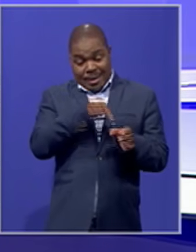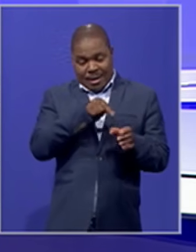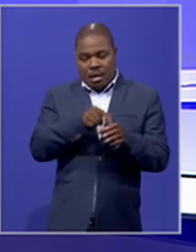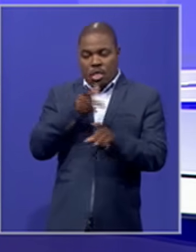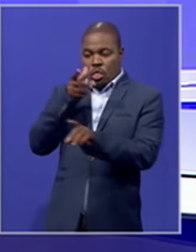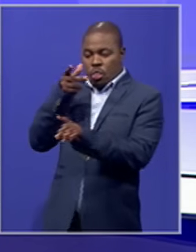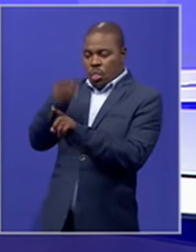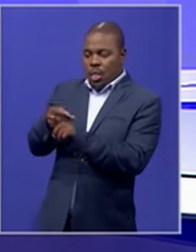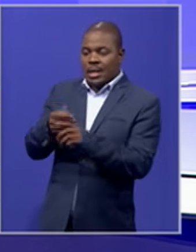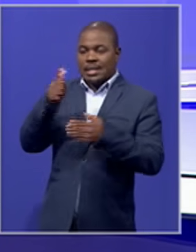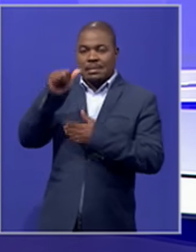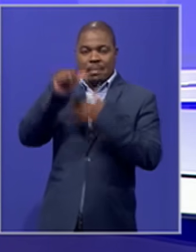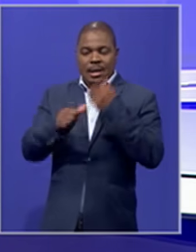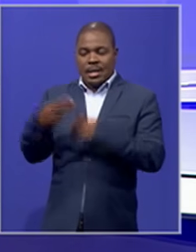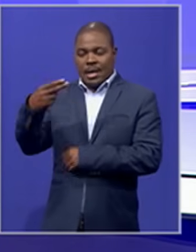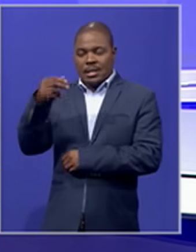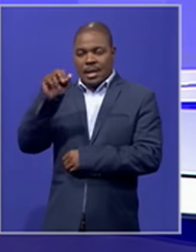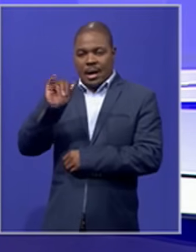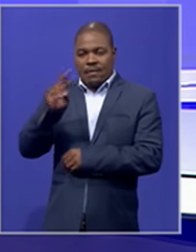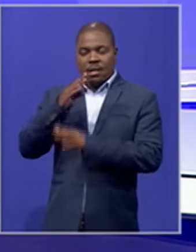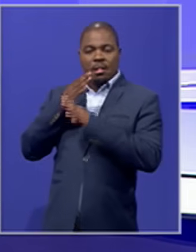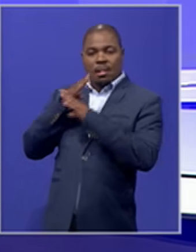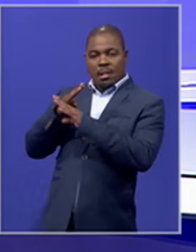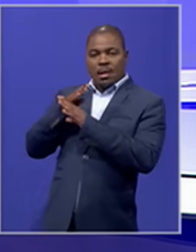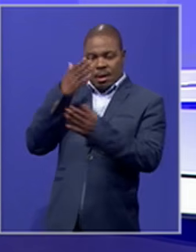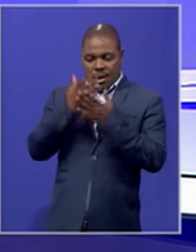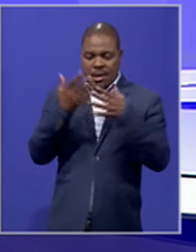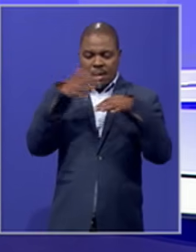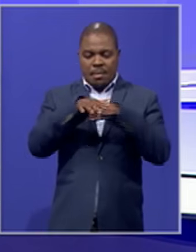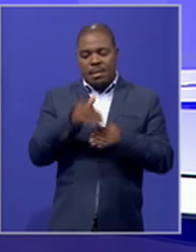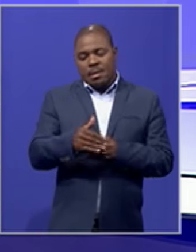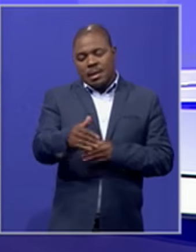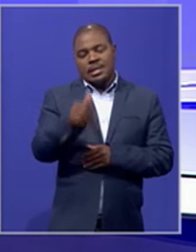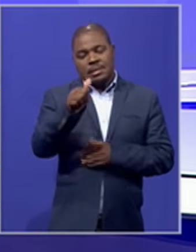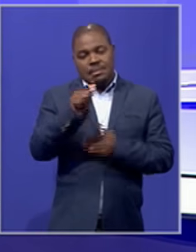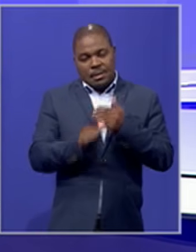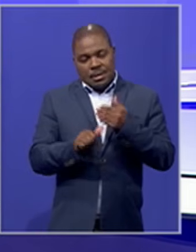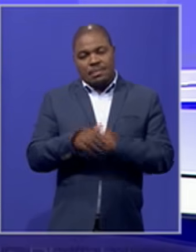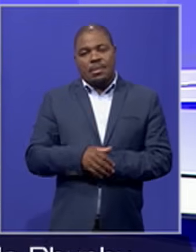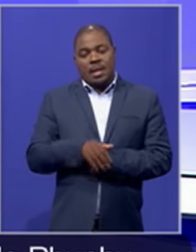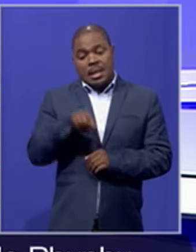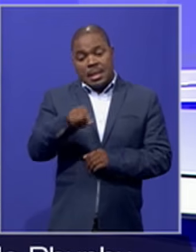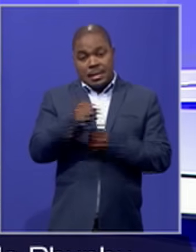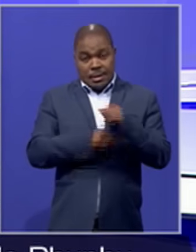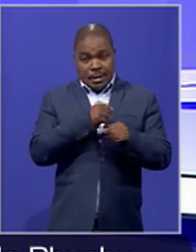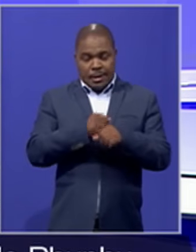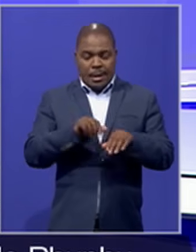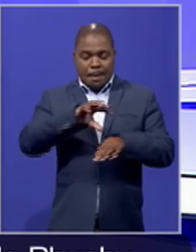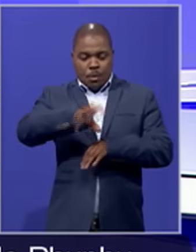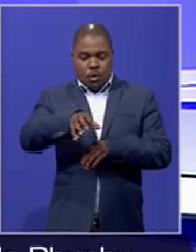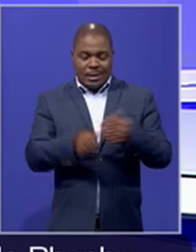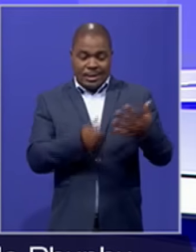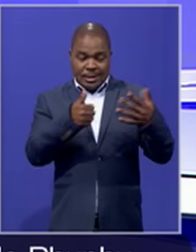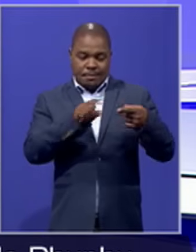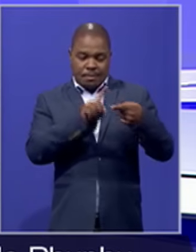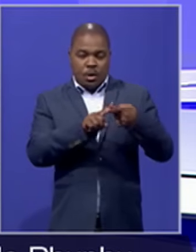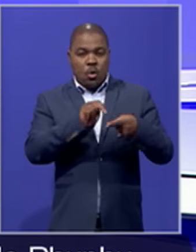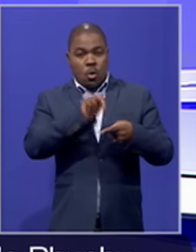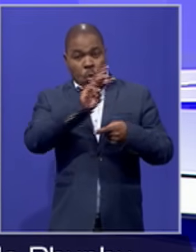go tla phethagatšwa diprofenseng tše tshelela magareng ga kgwedi ya Moranang le Phuphu le Nyaga. Diprofense tšeo di akaretša North